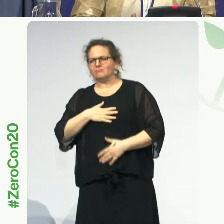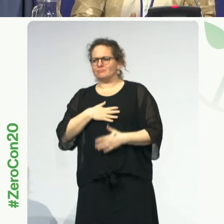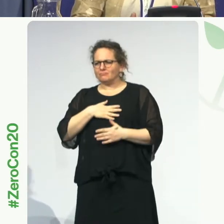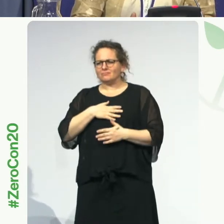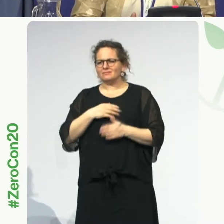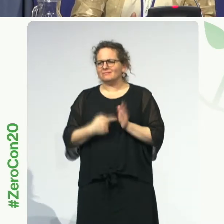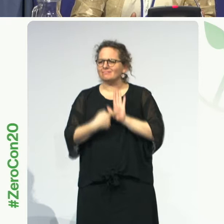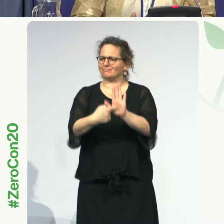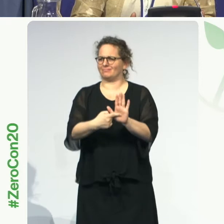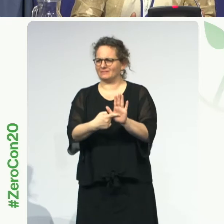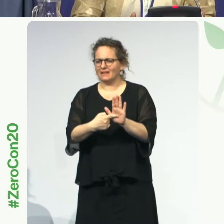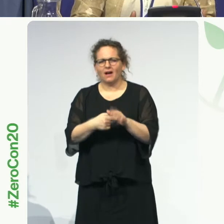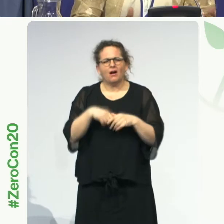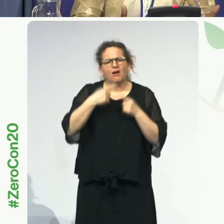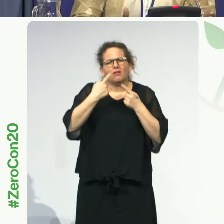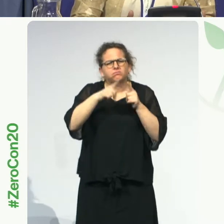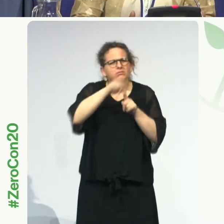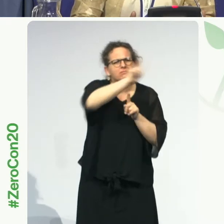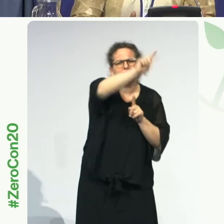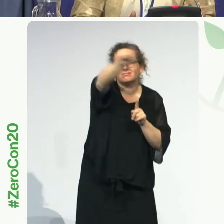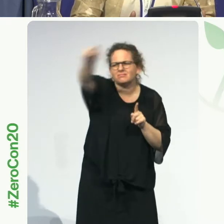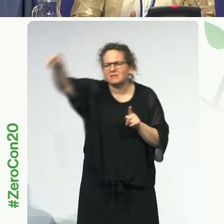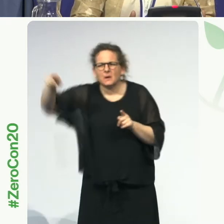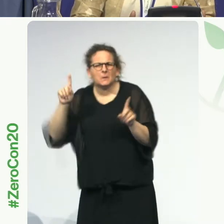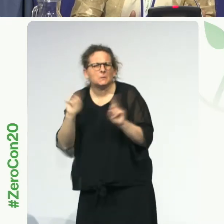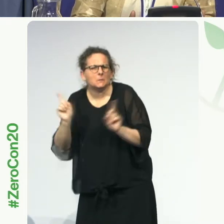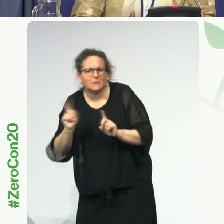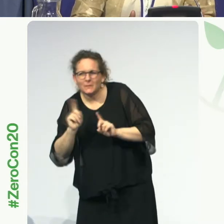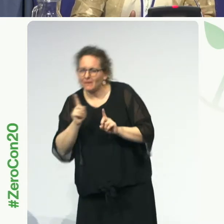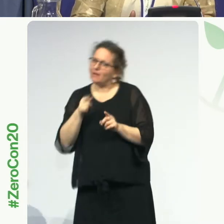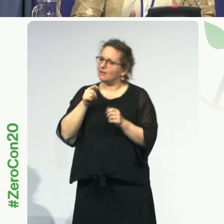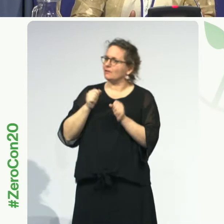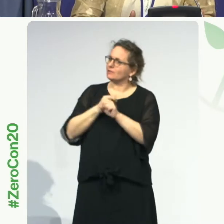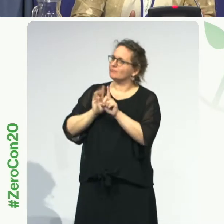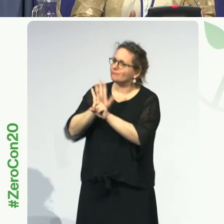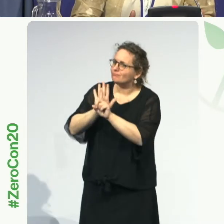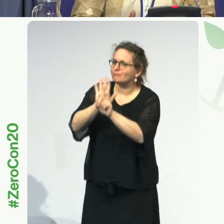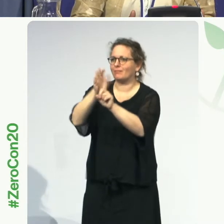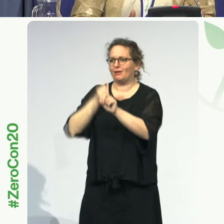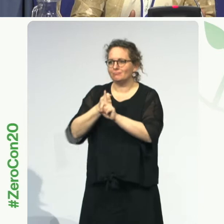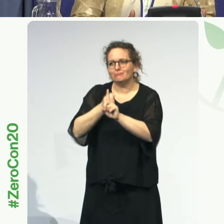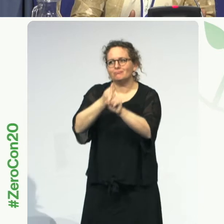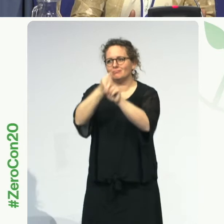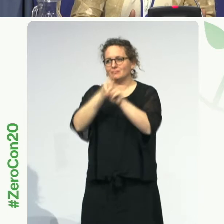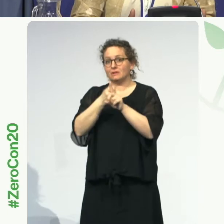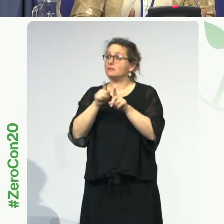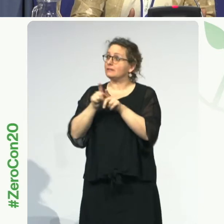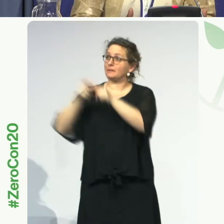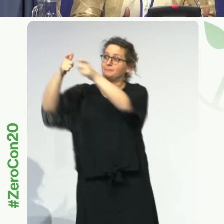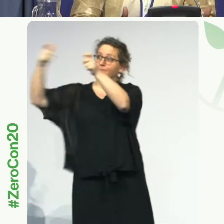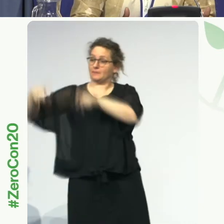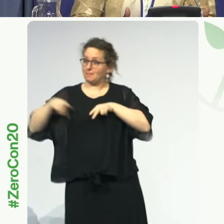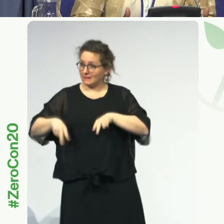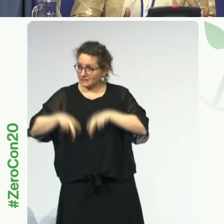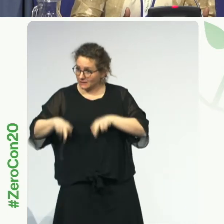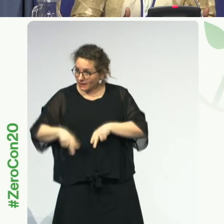engage the relevant stakeholders with the leadership of the Zimbabwean Ministry of Primary and Secondary Education to ensure that